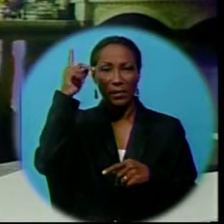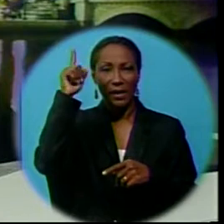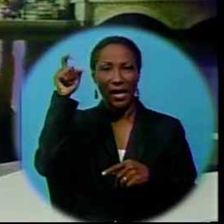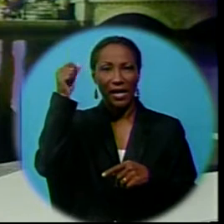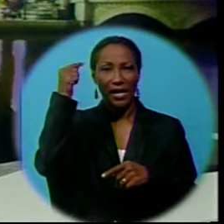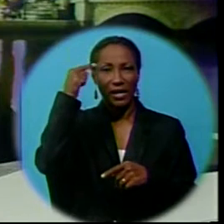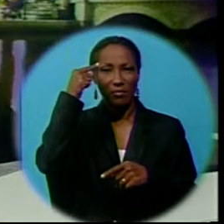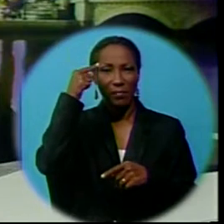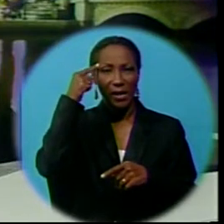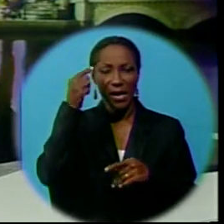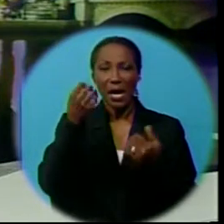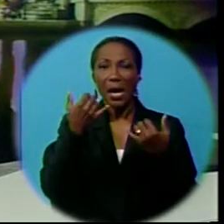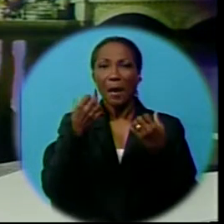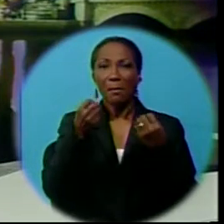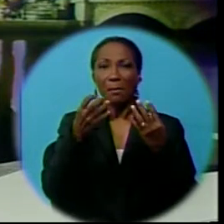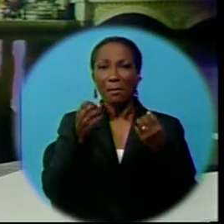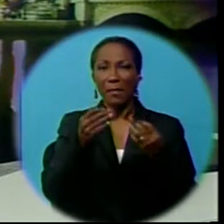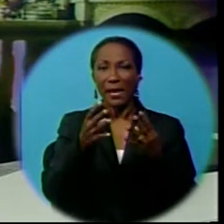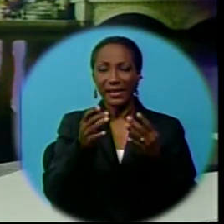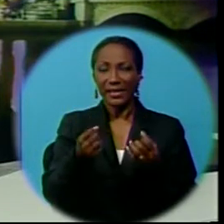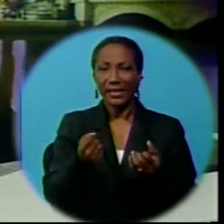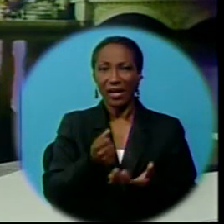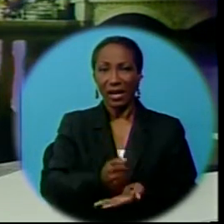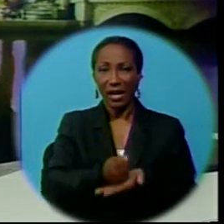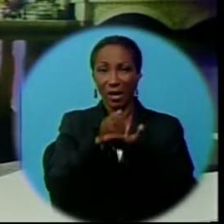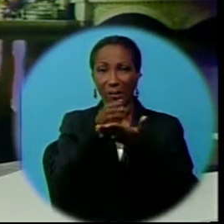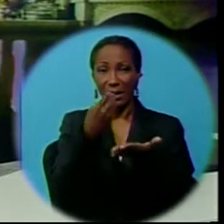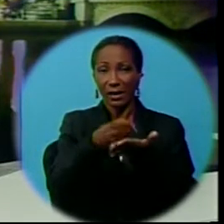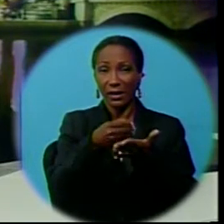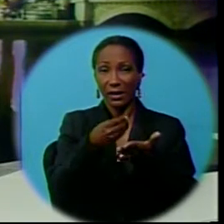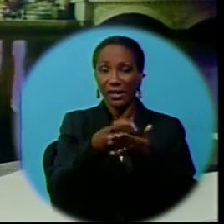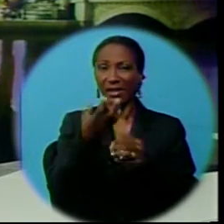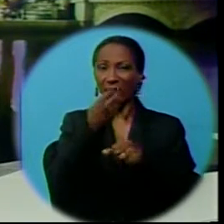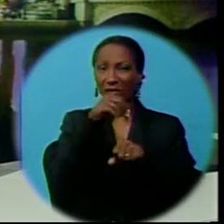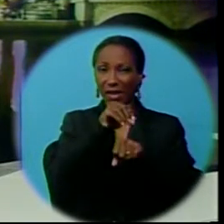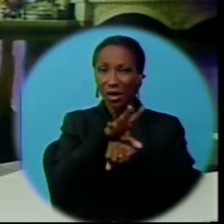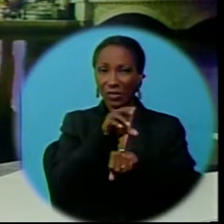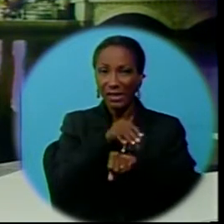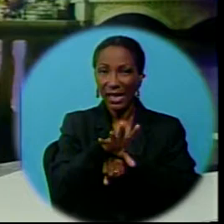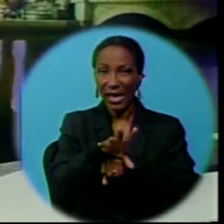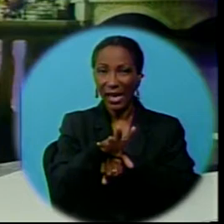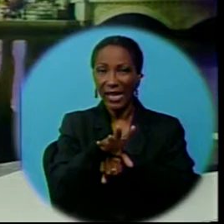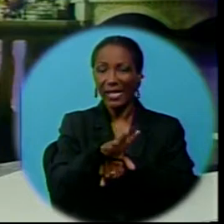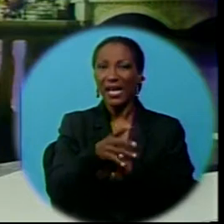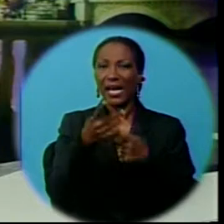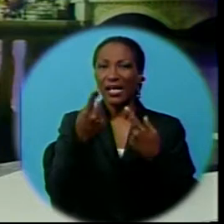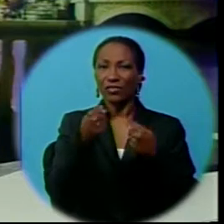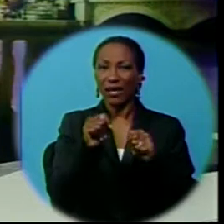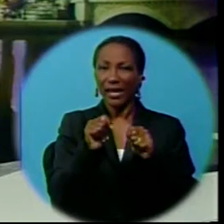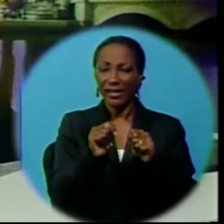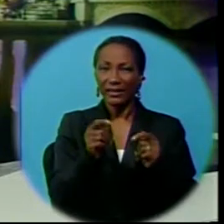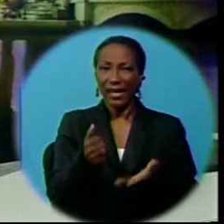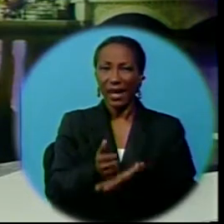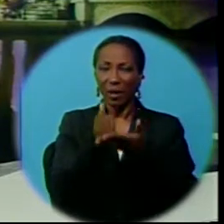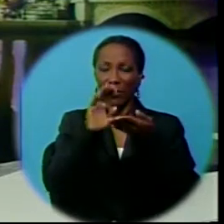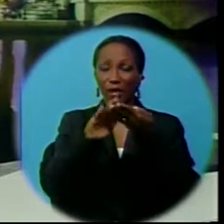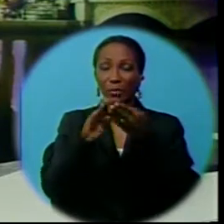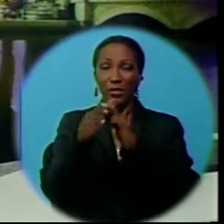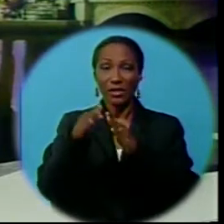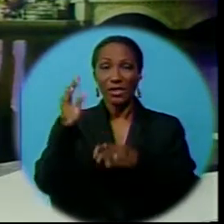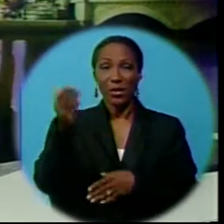to play their part by providing monetary support and even counseling. He also says efforts to embrace the community are